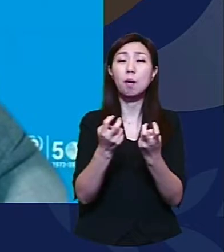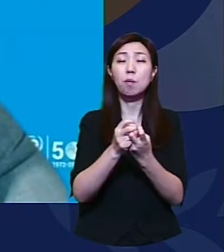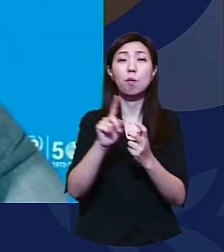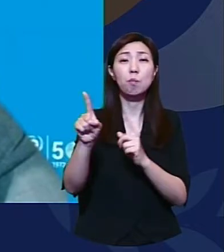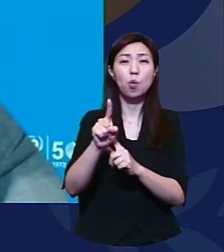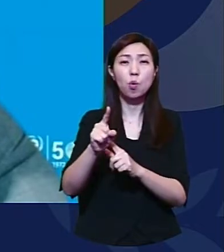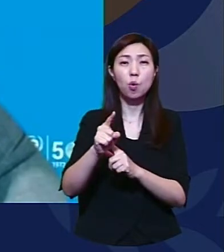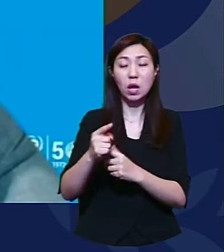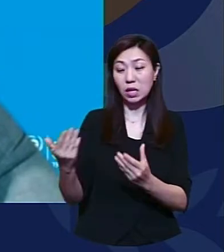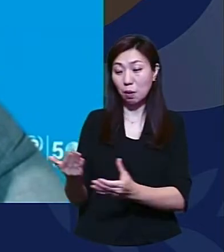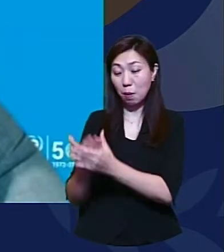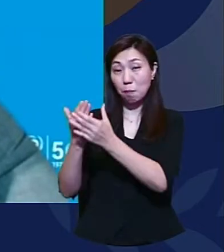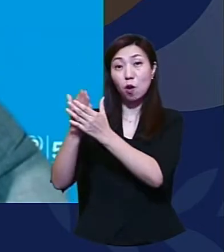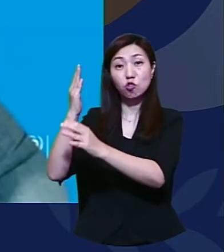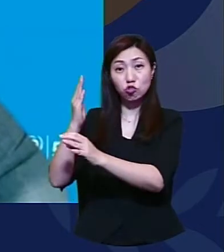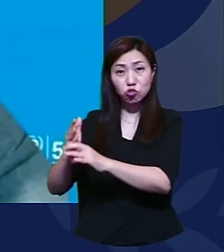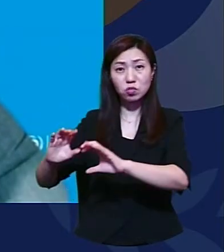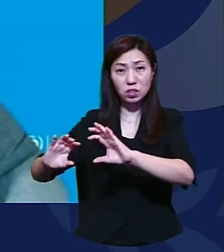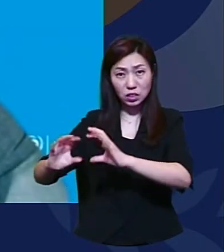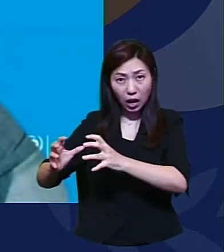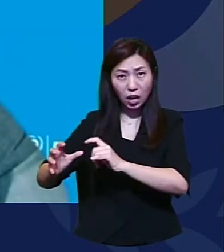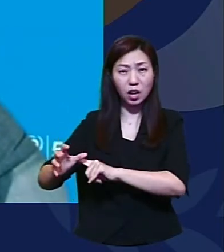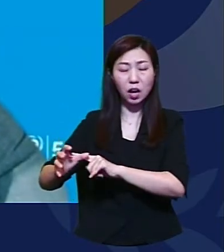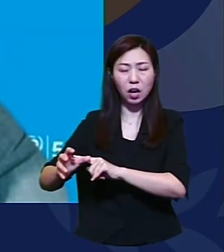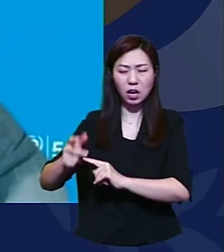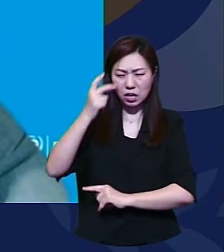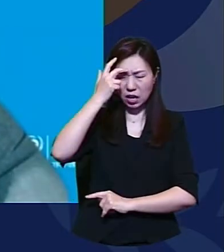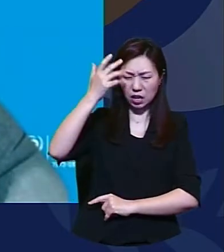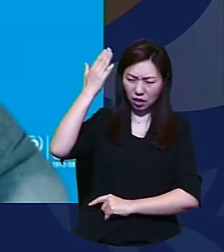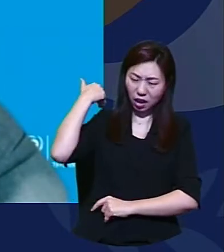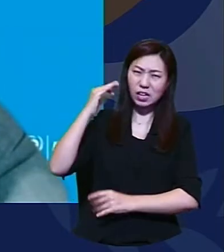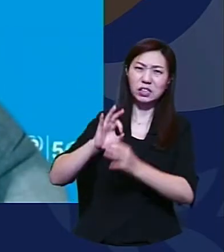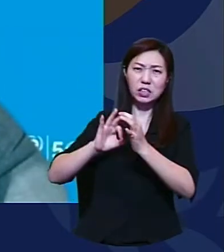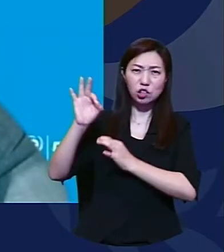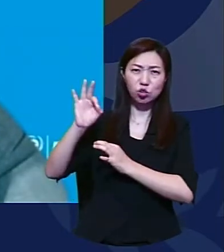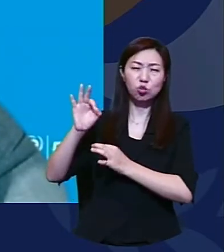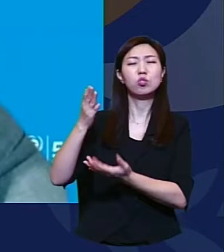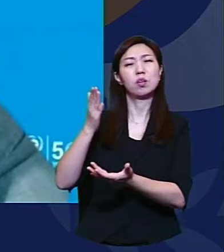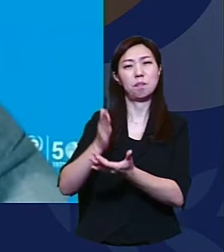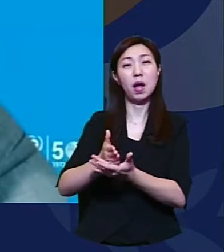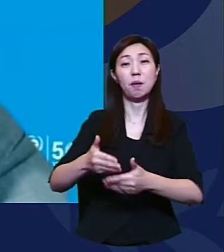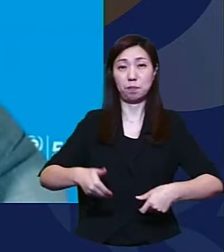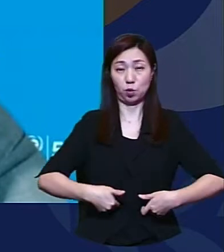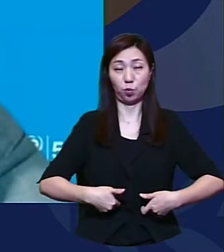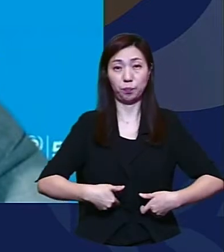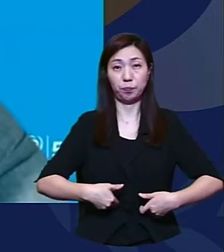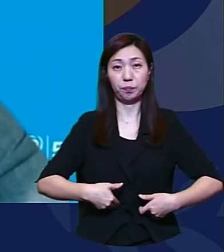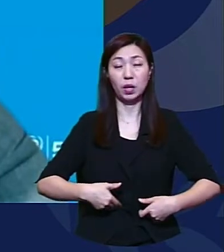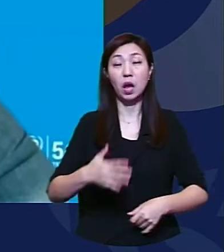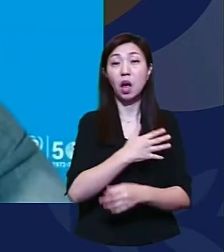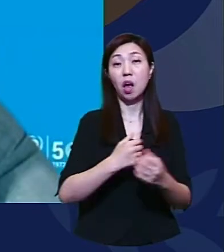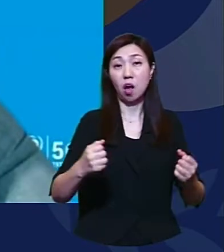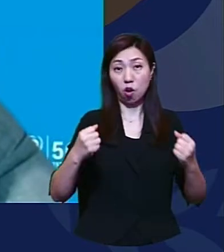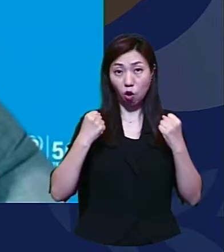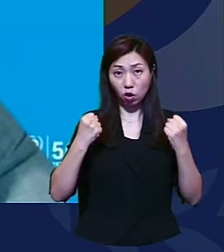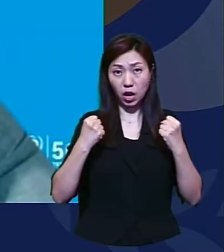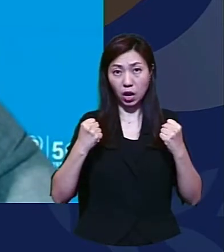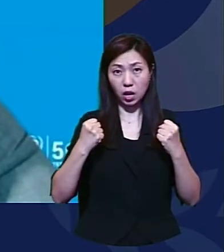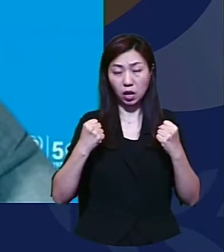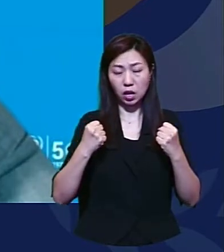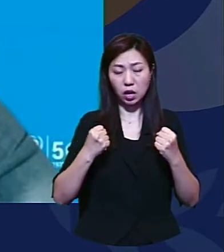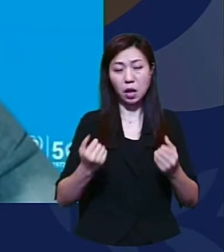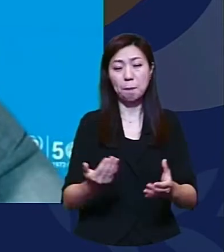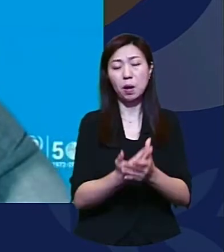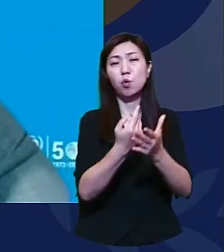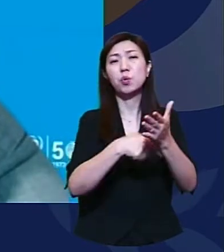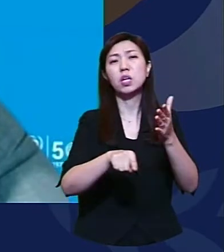past and the present. Infrastructure that supports human development and well-being is badly needed,